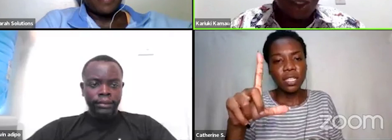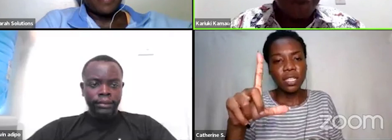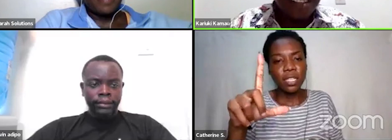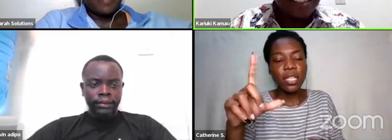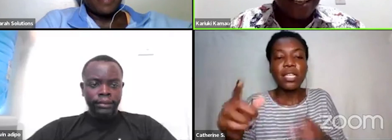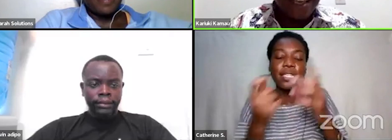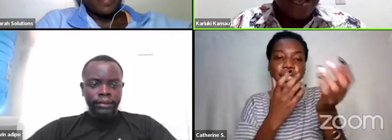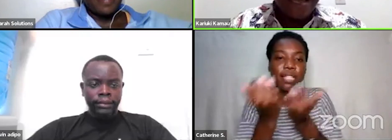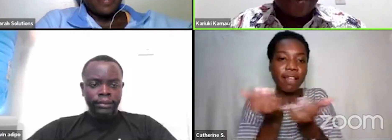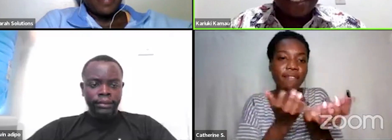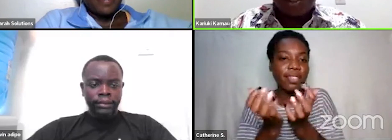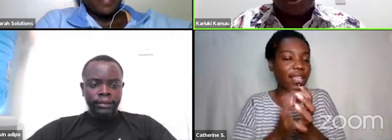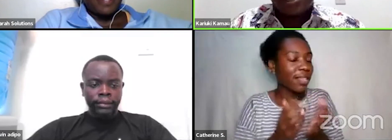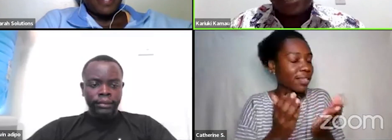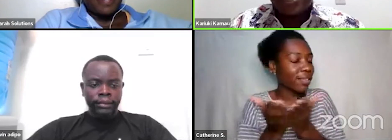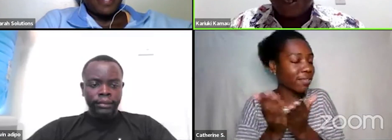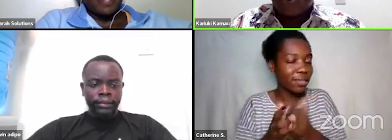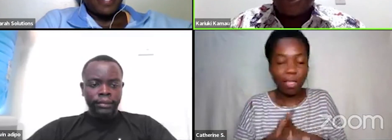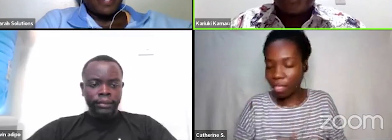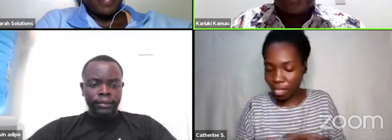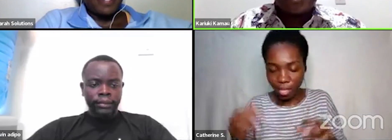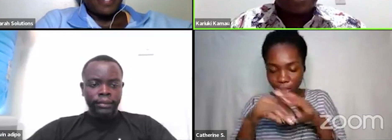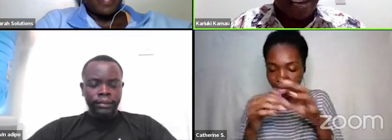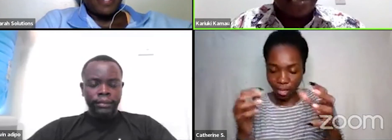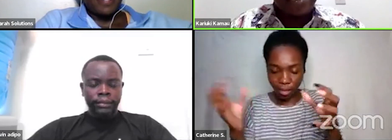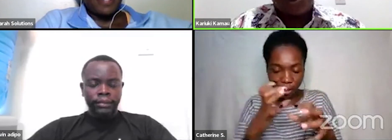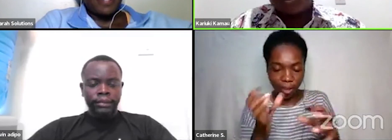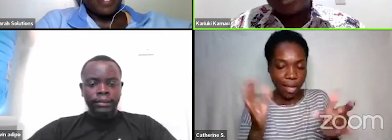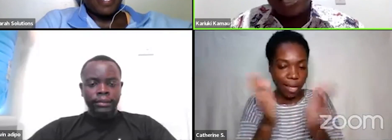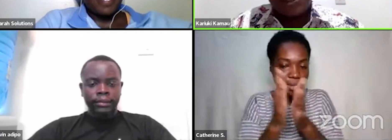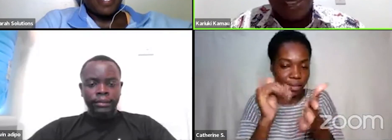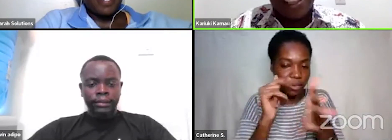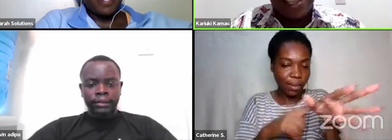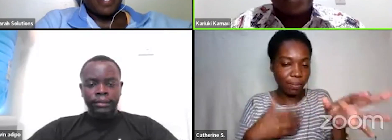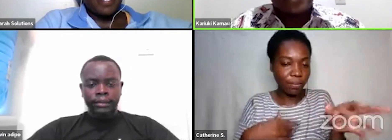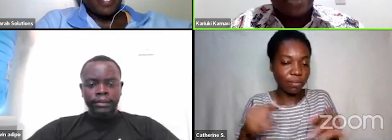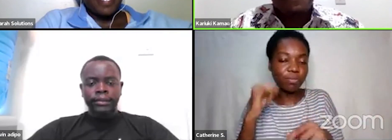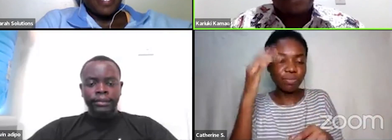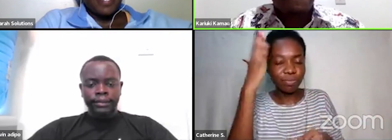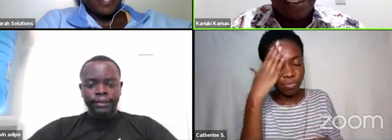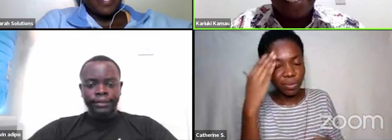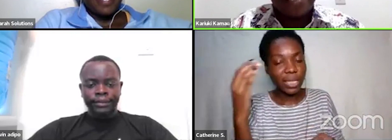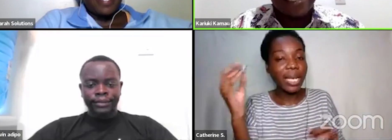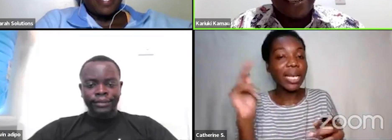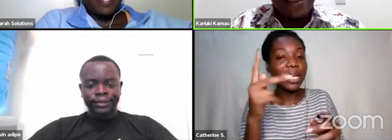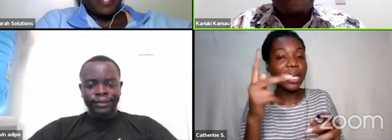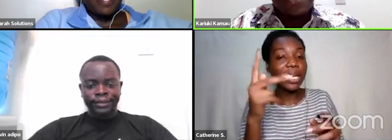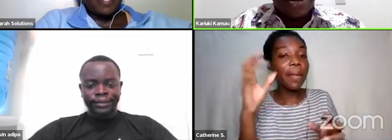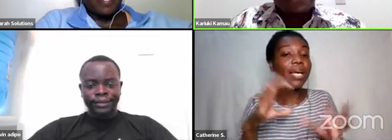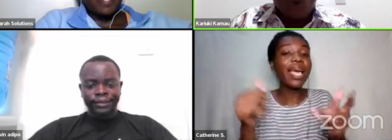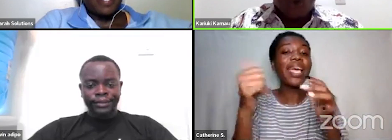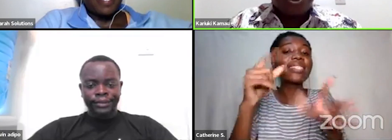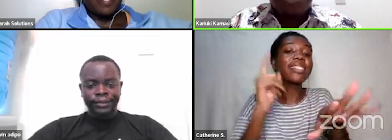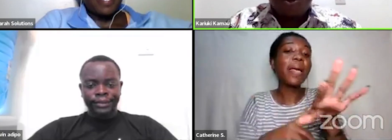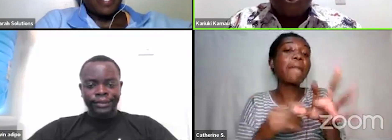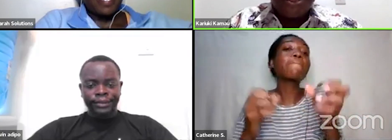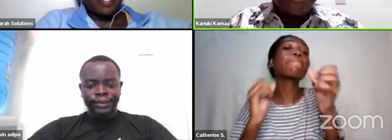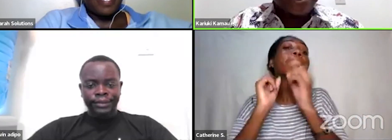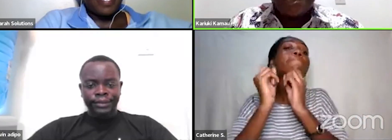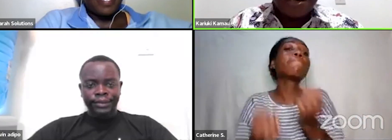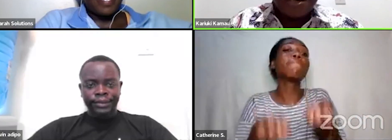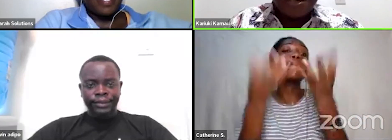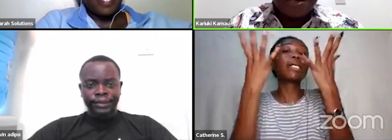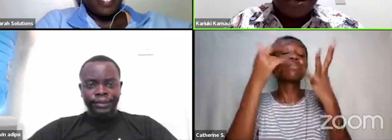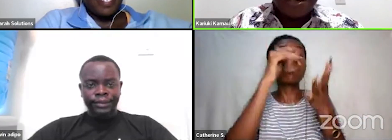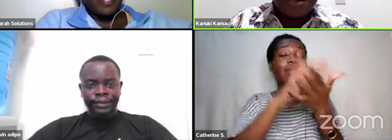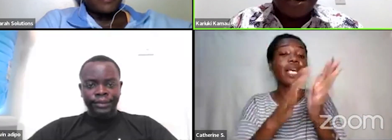my customers. Little did I know the Kenyan market I was dealing with, anytime the bus becomes old more than